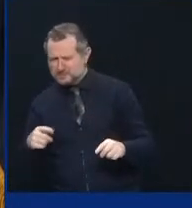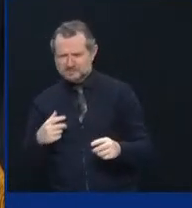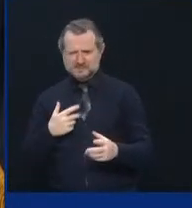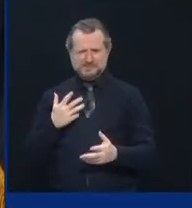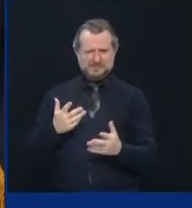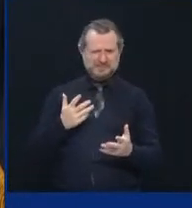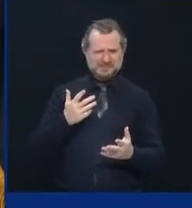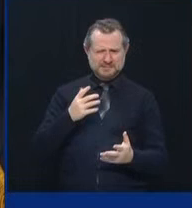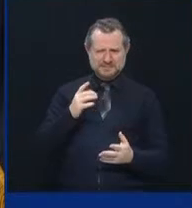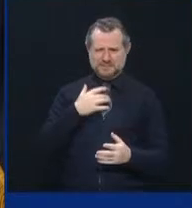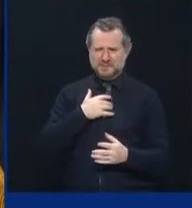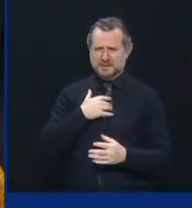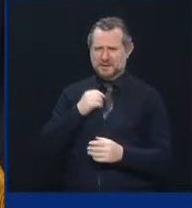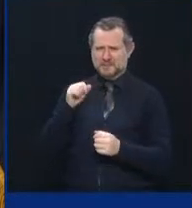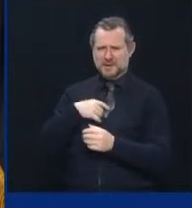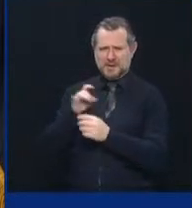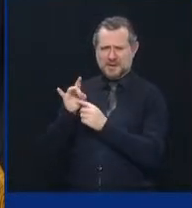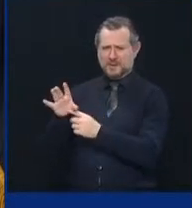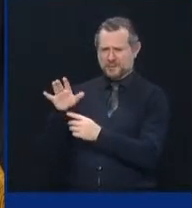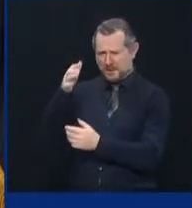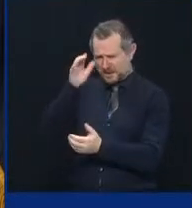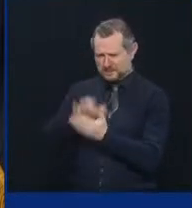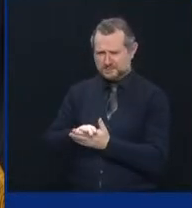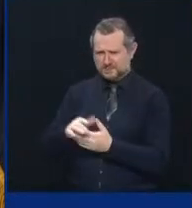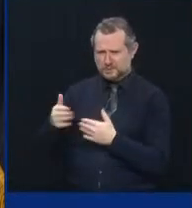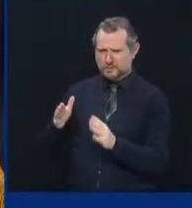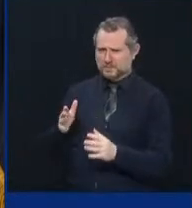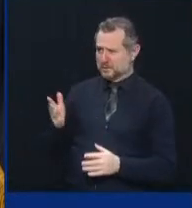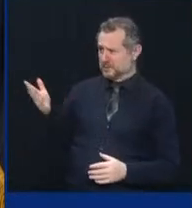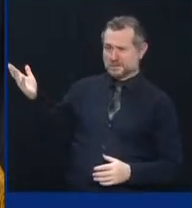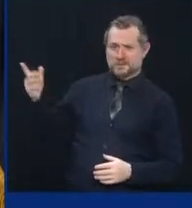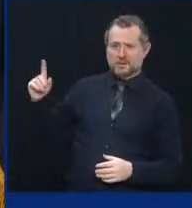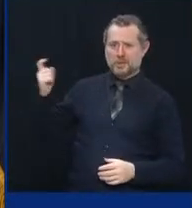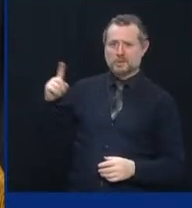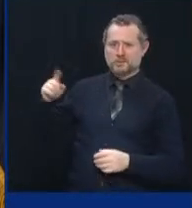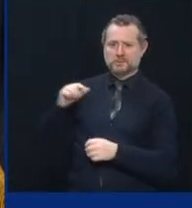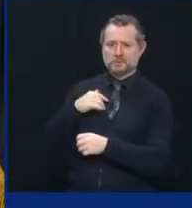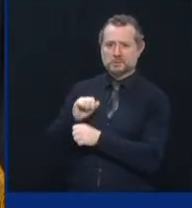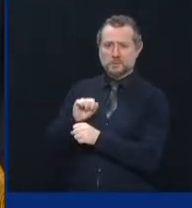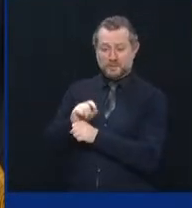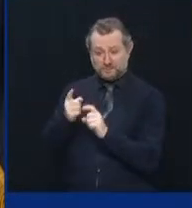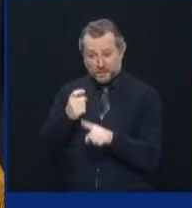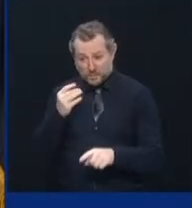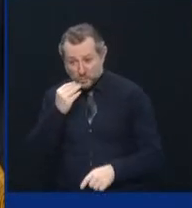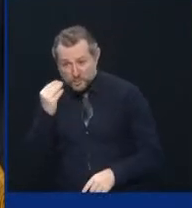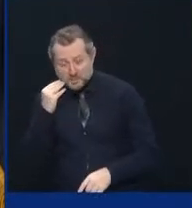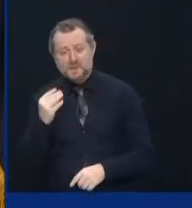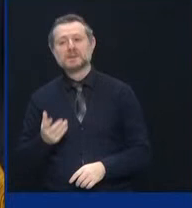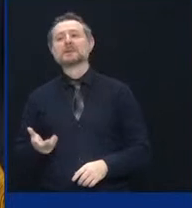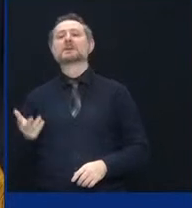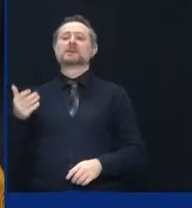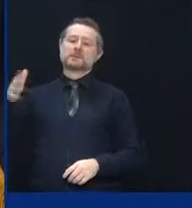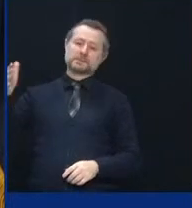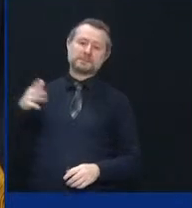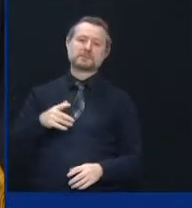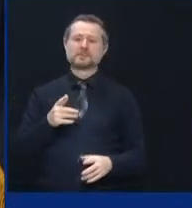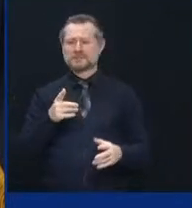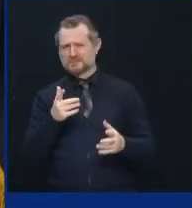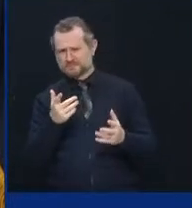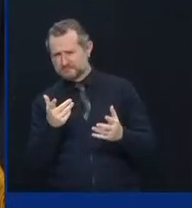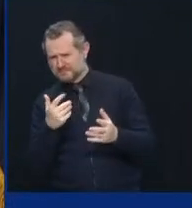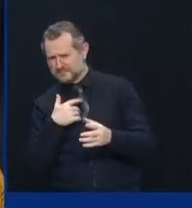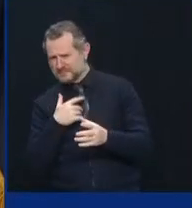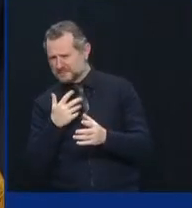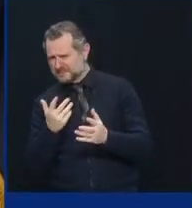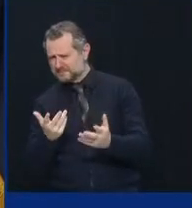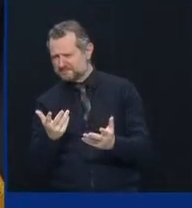room. The perils of working from home. Are you confident that there's sufficient genomic sequencing in New York to say that the UK